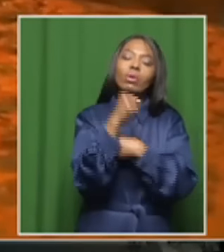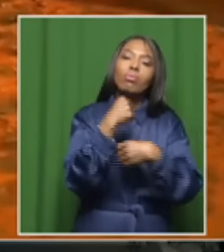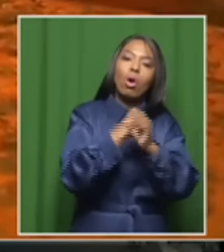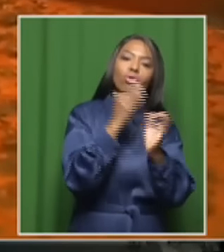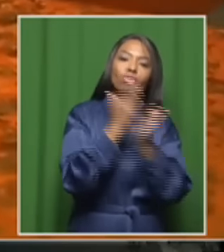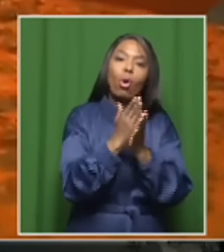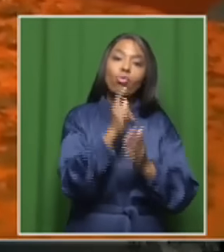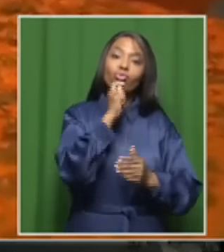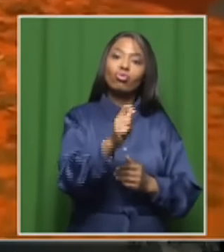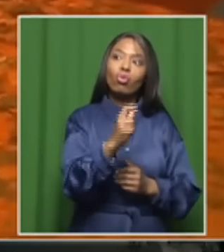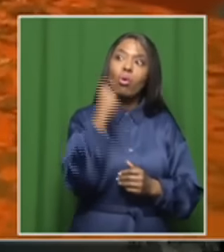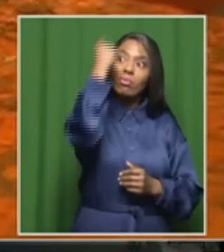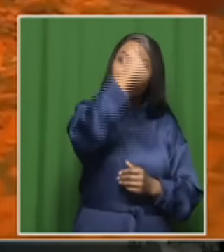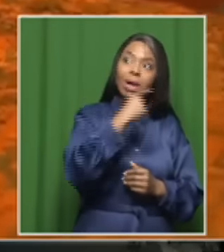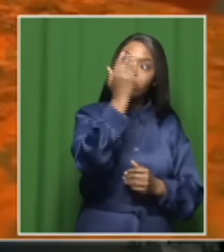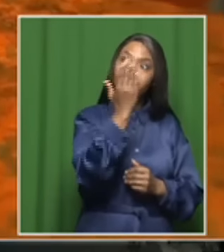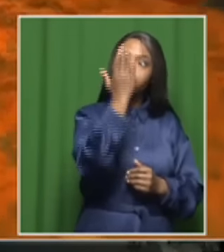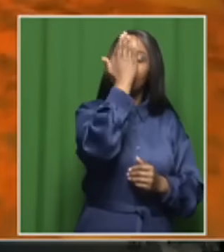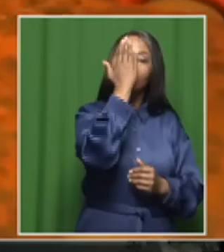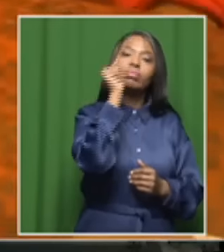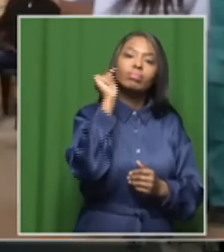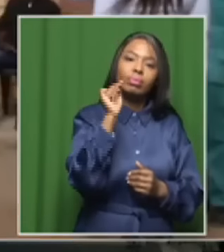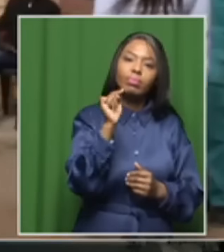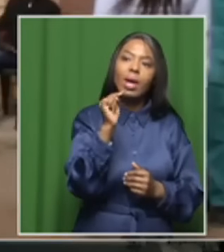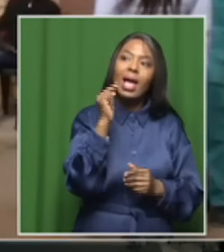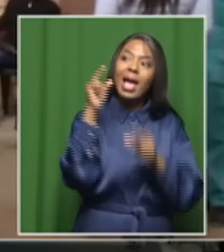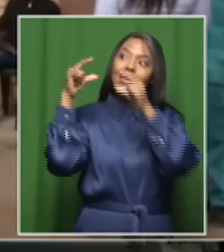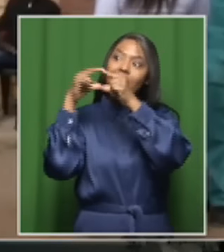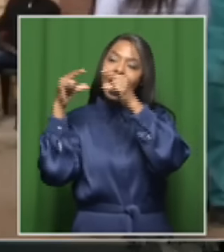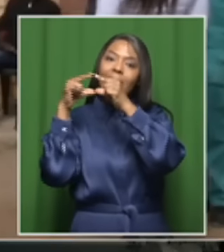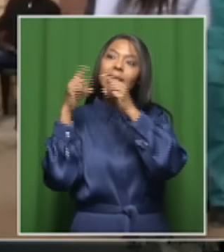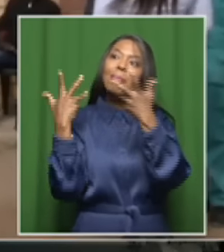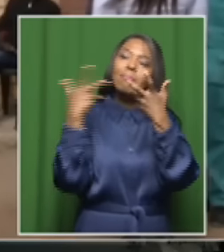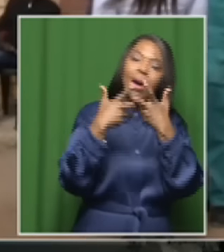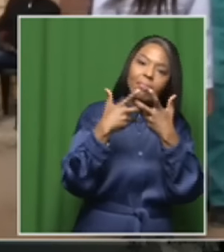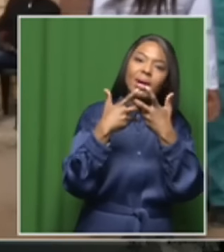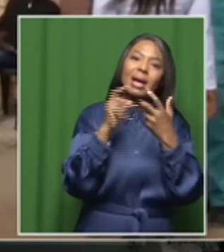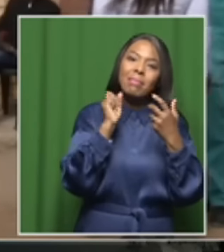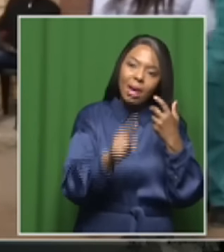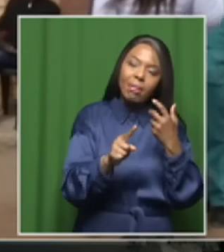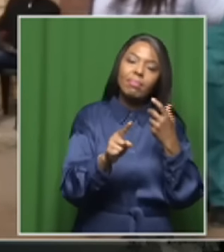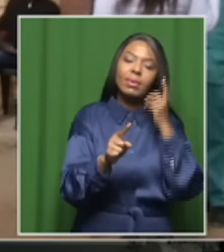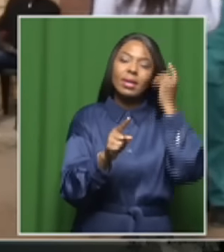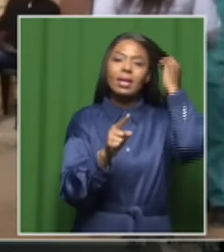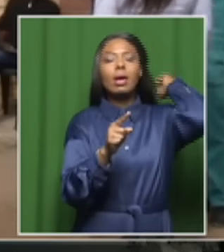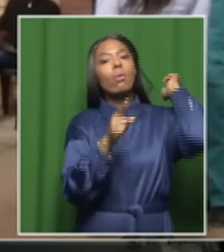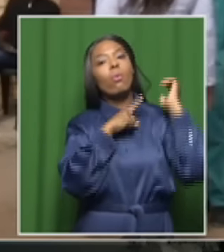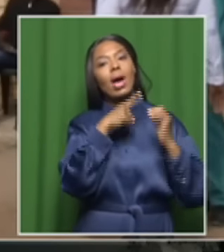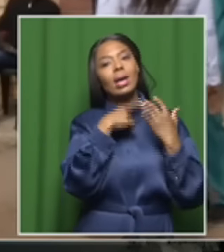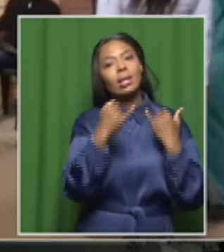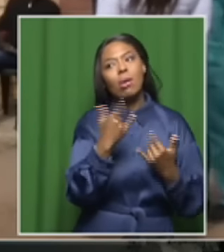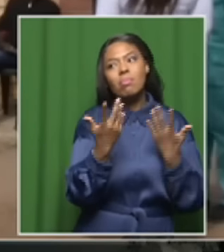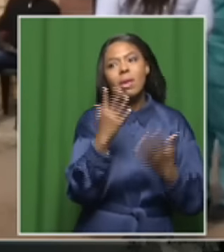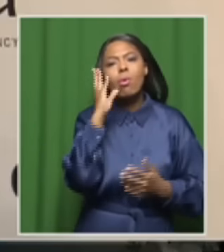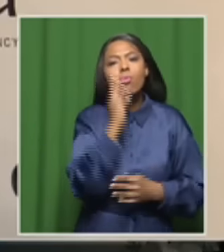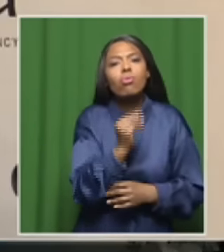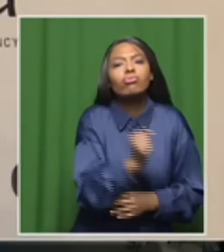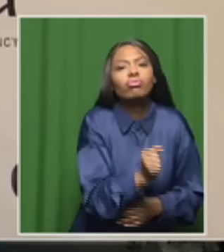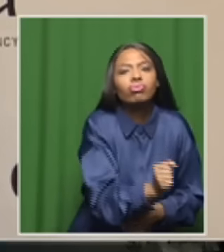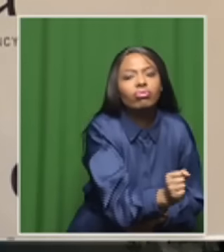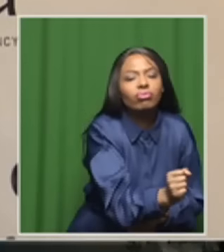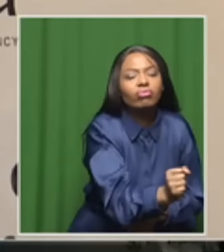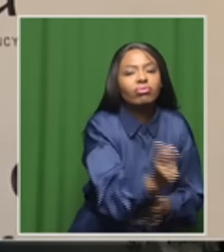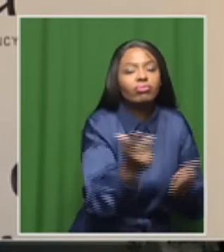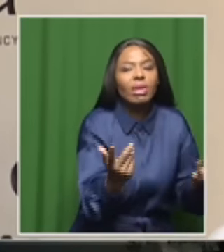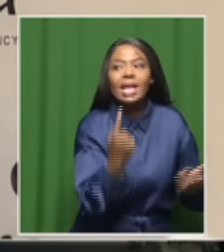in person that they are the same people. That is where I'm saying they are unachievable. Because an older person is